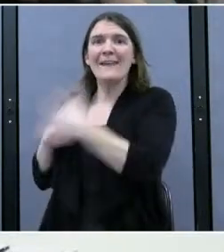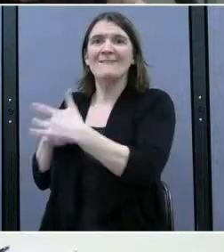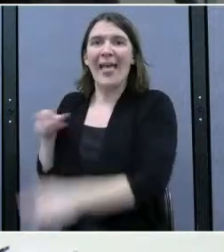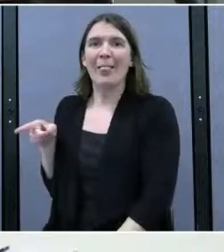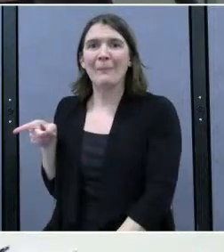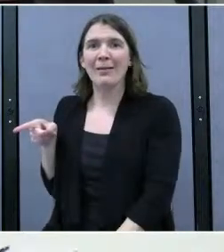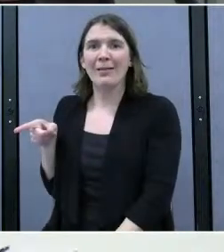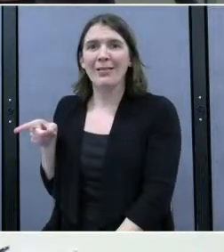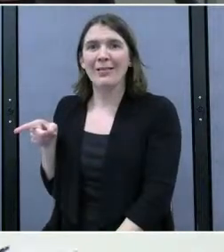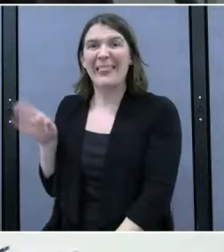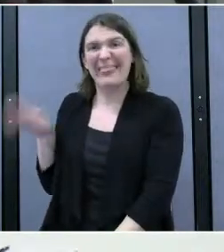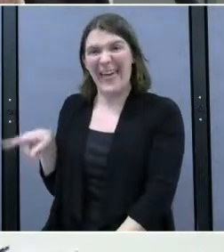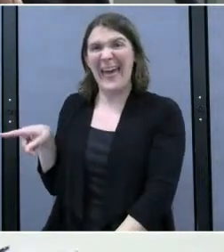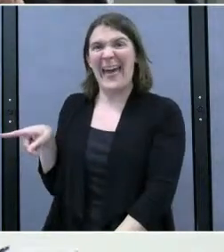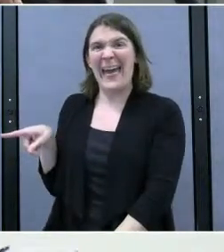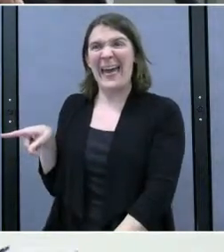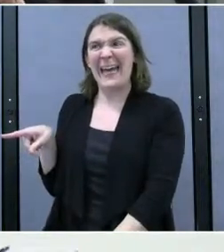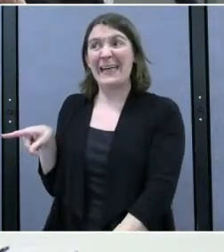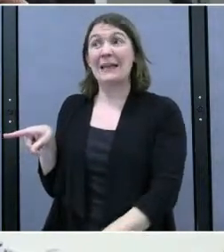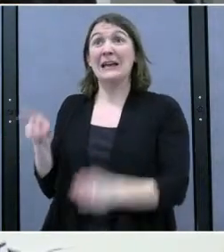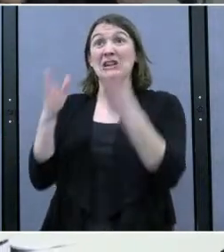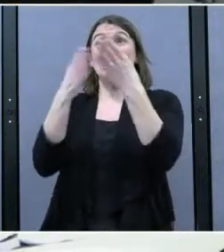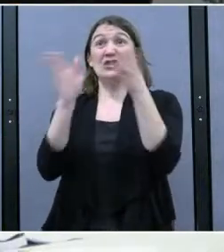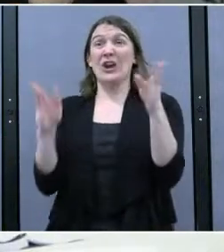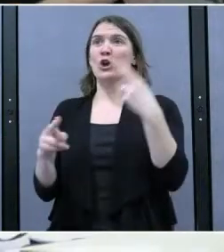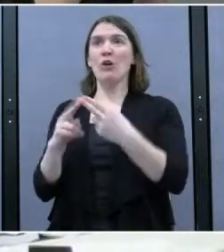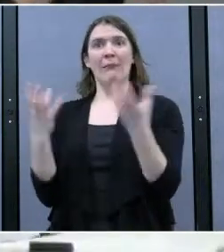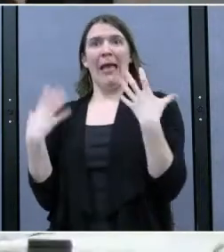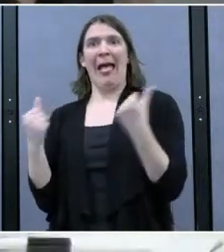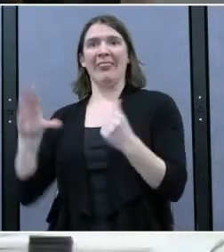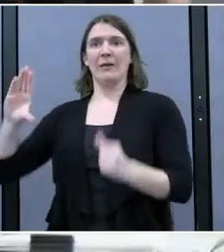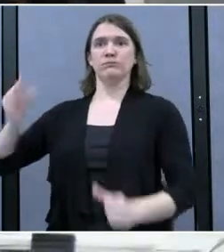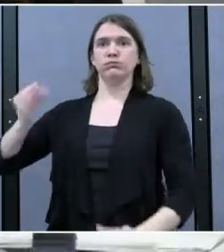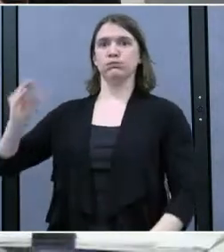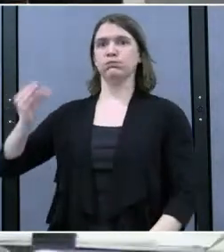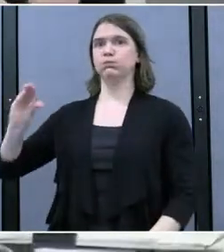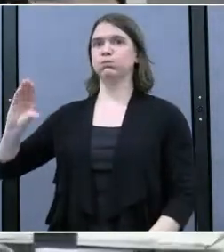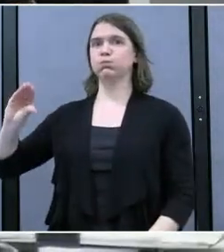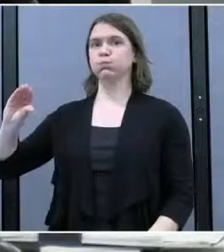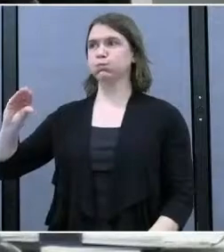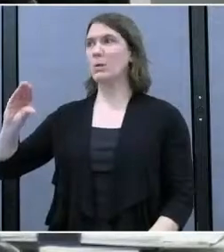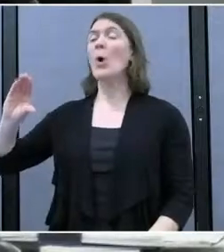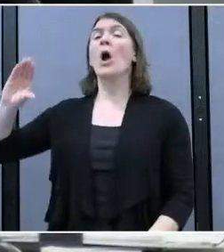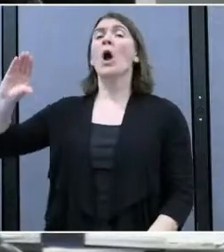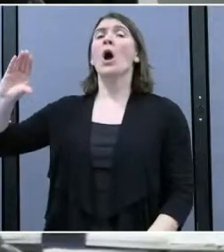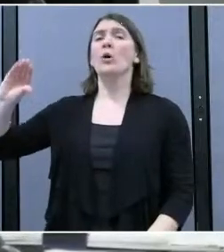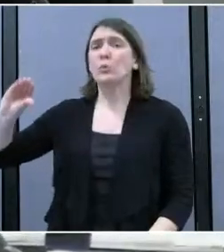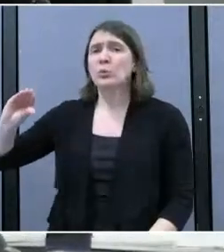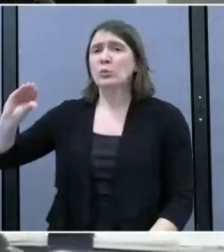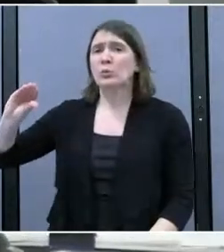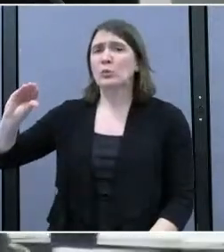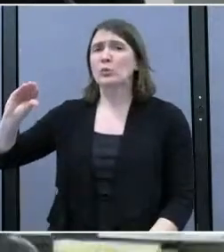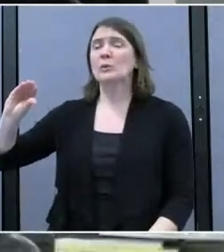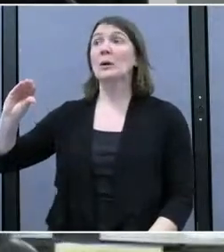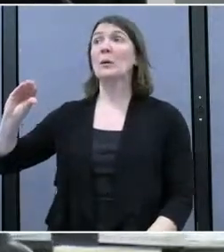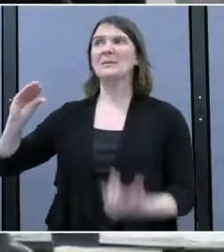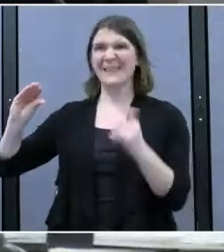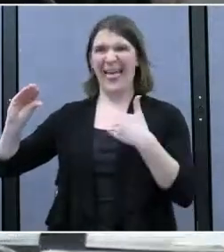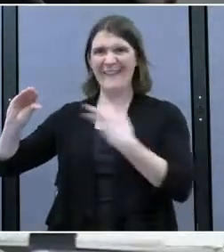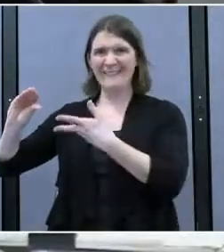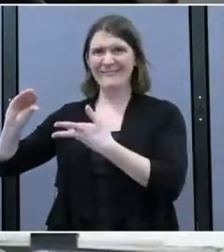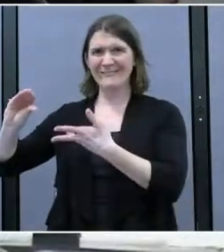actually, for general purposes, a healthy fund balance, even though it's going to be, downsized